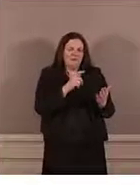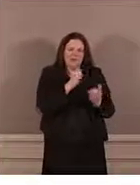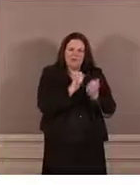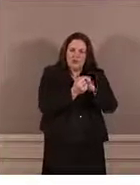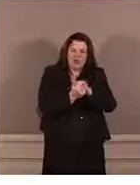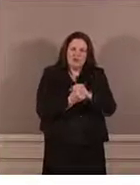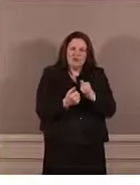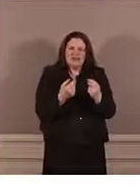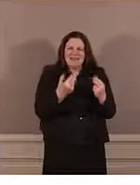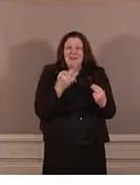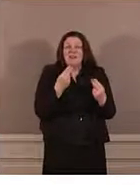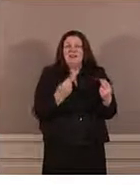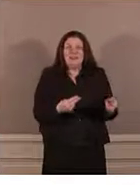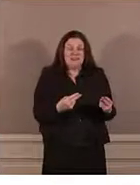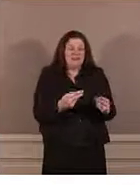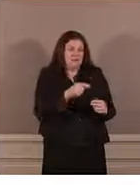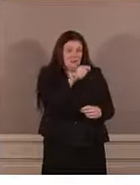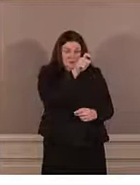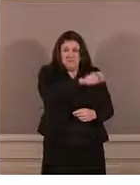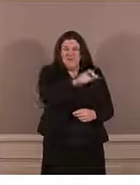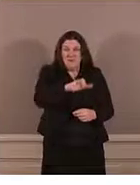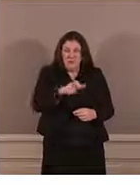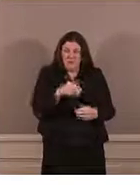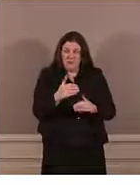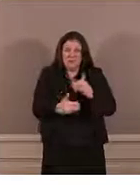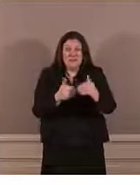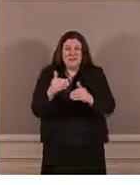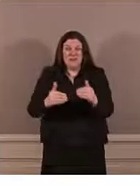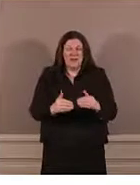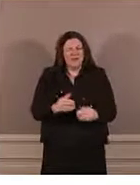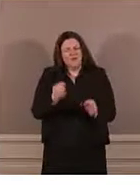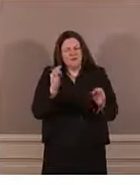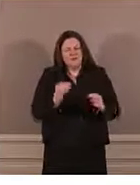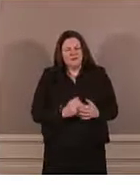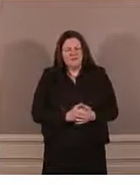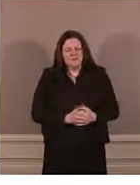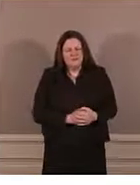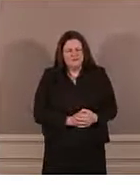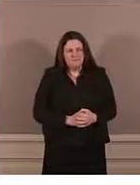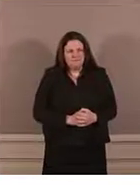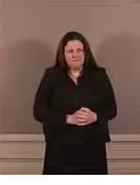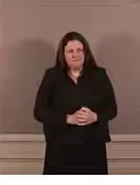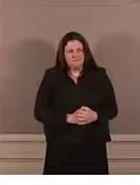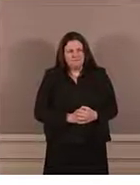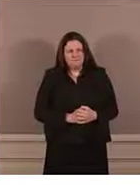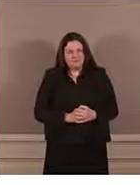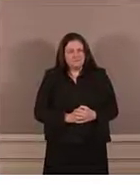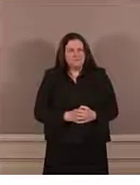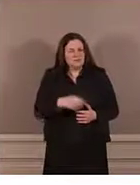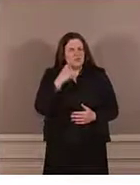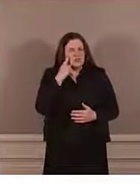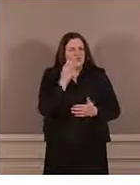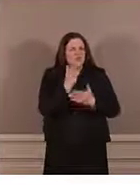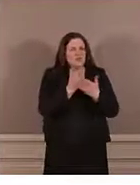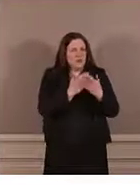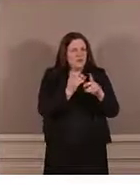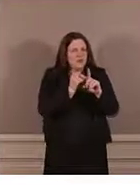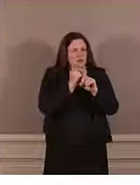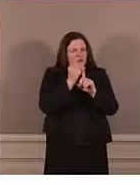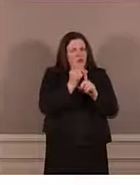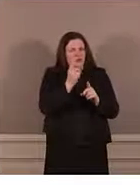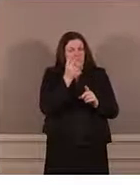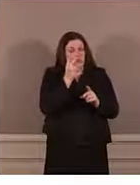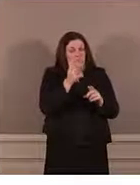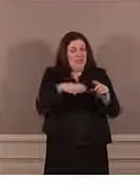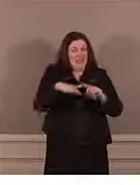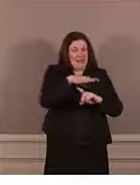necessary as different individuals were progressing, so that was great. We did see room for improvement in 2 sites, though. In